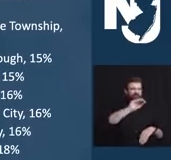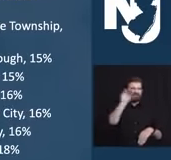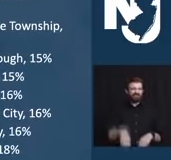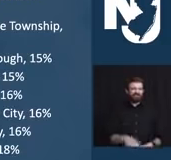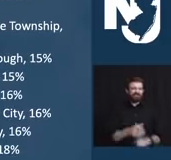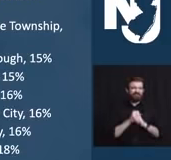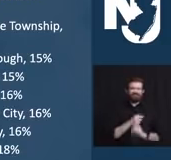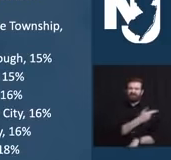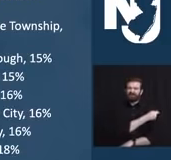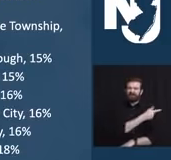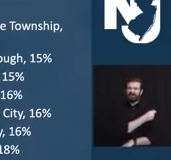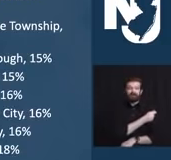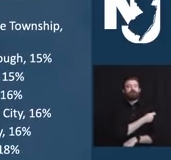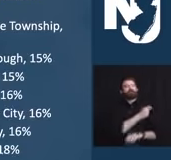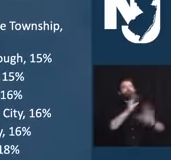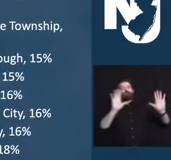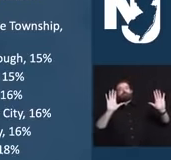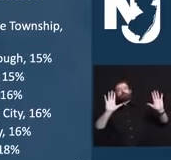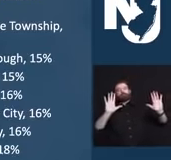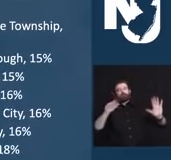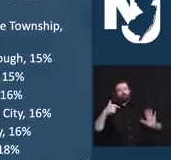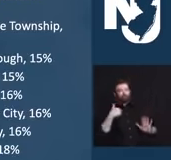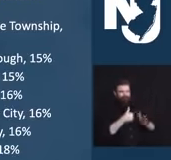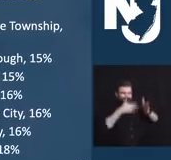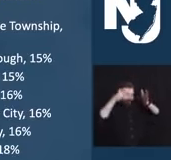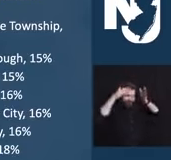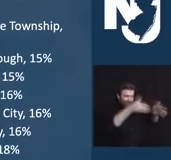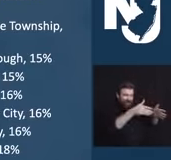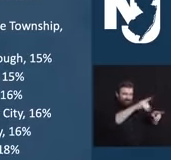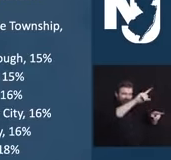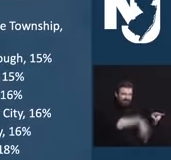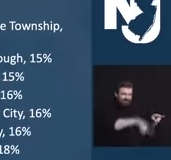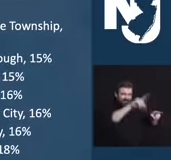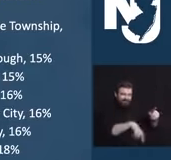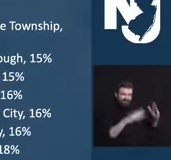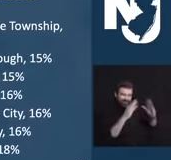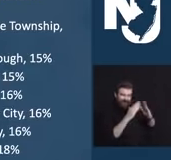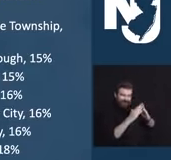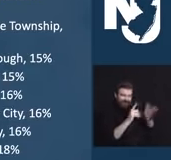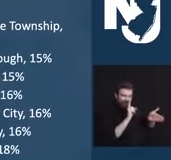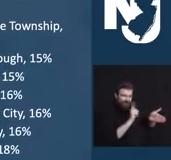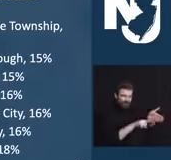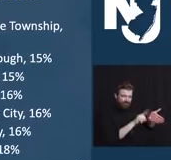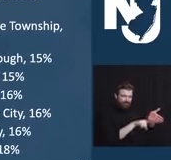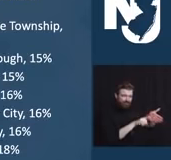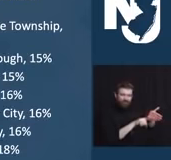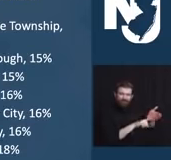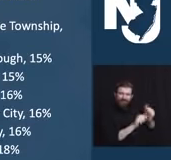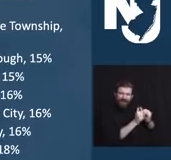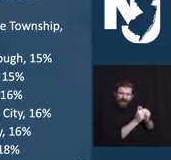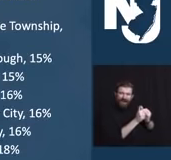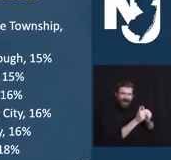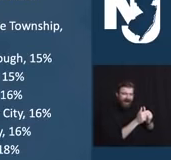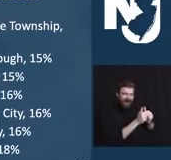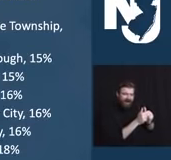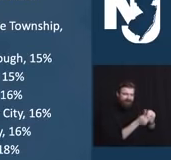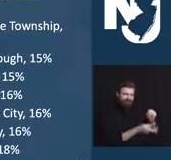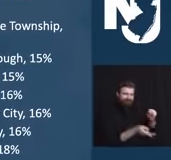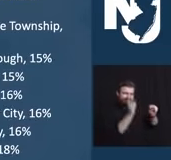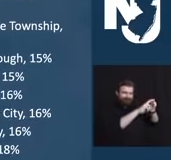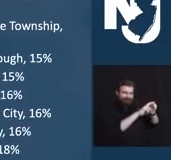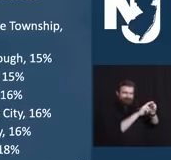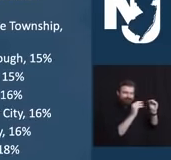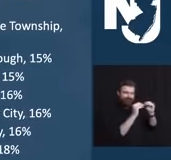currently deepening our engagement with local officials to move forward together. This is not going to be